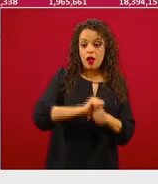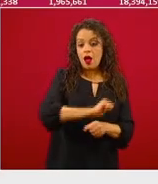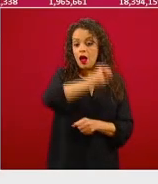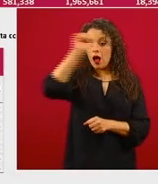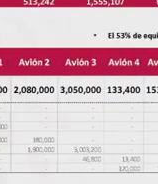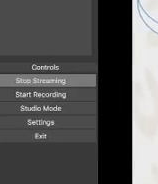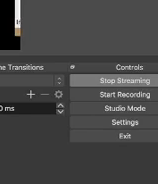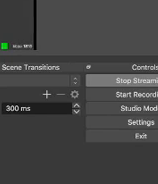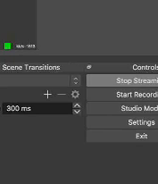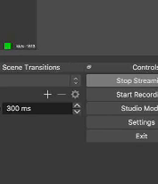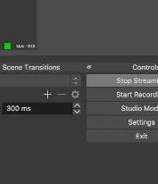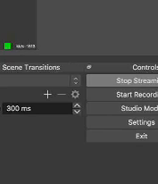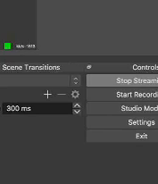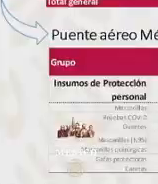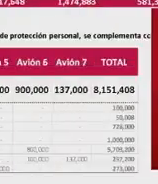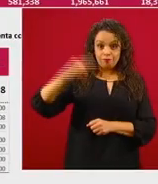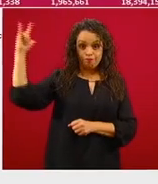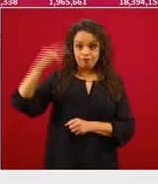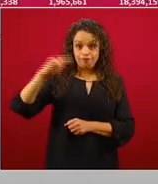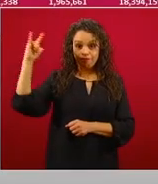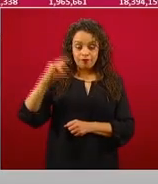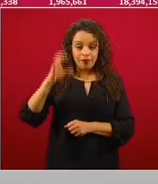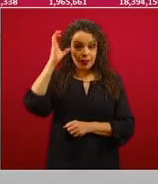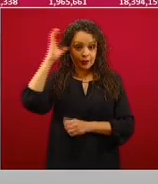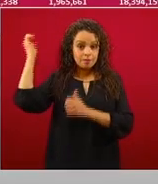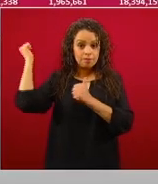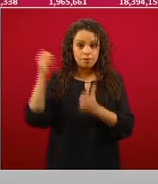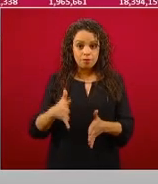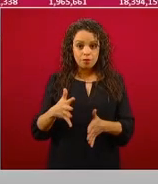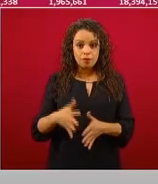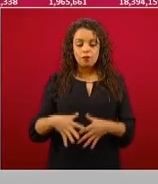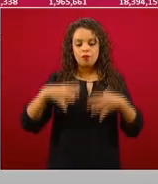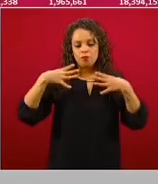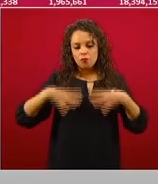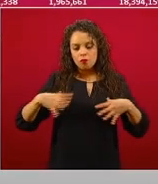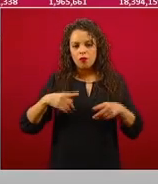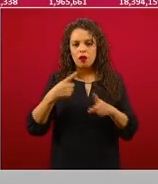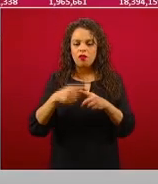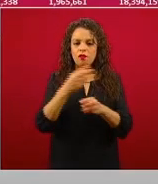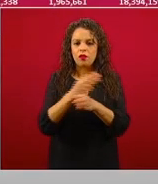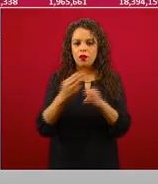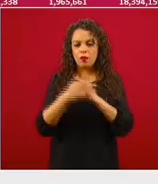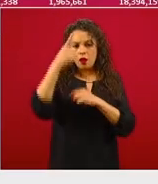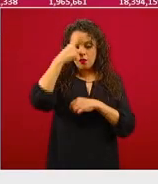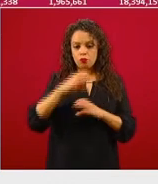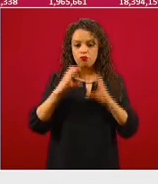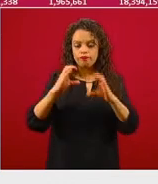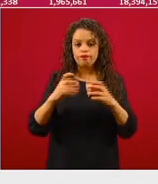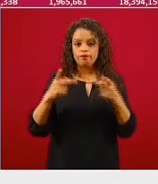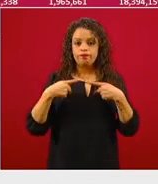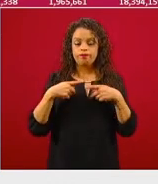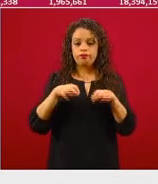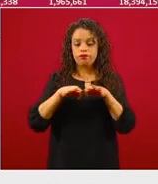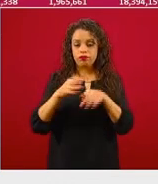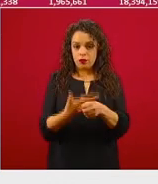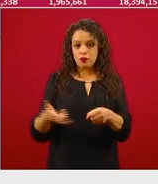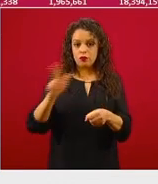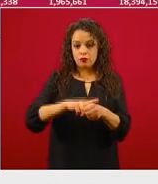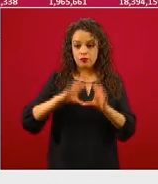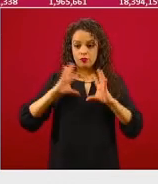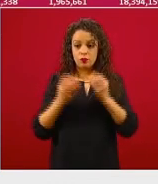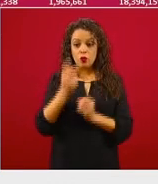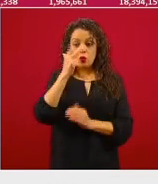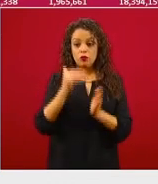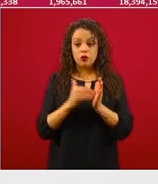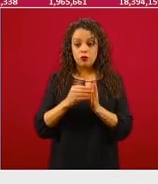to the 7th flight, we can see our PPE equipment has been a total